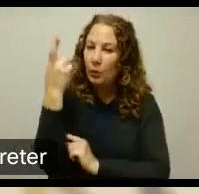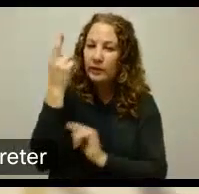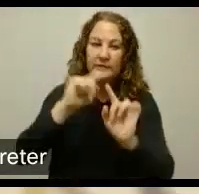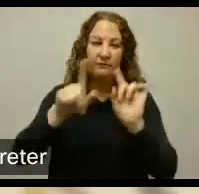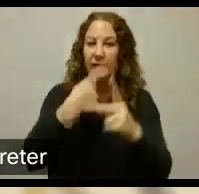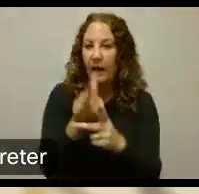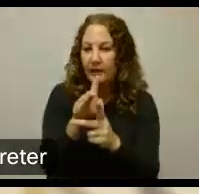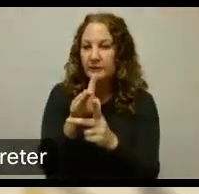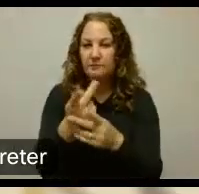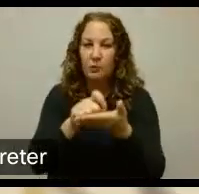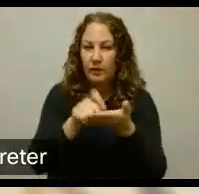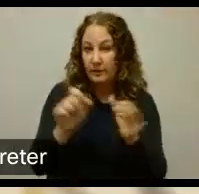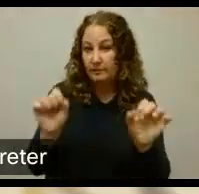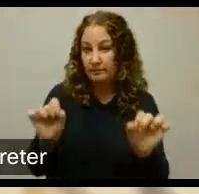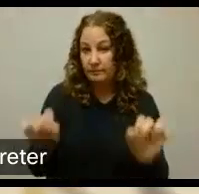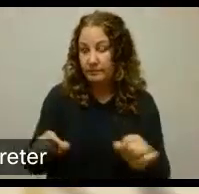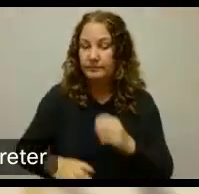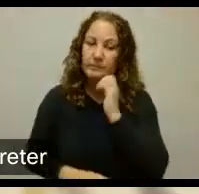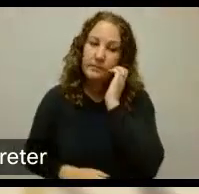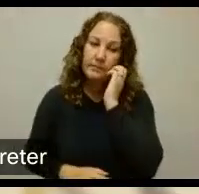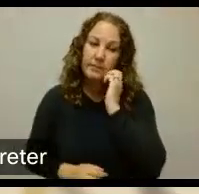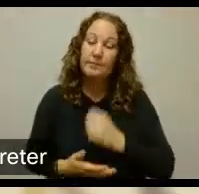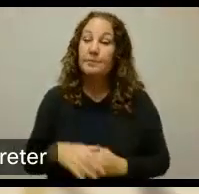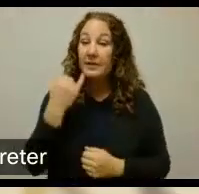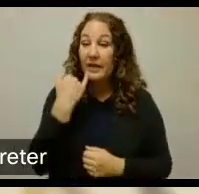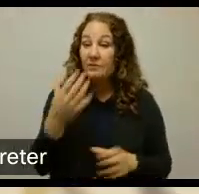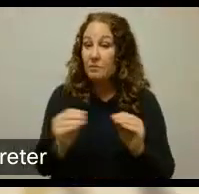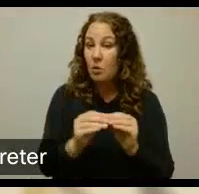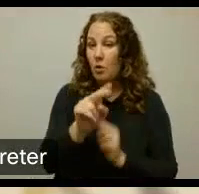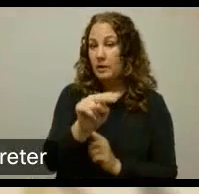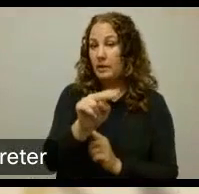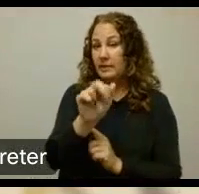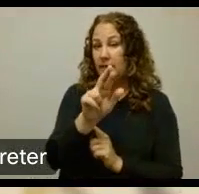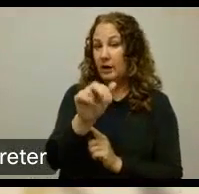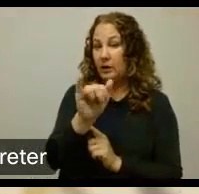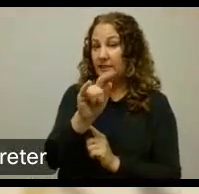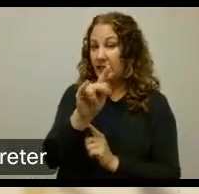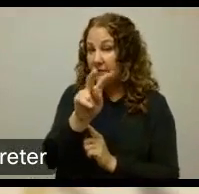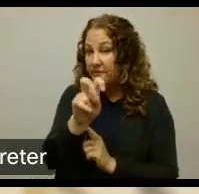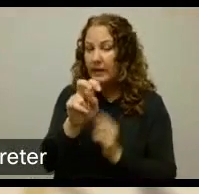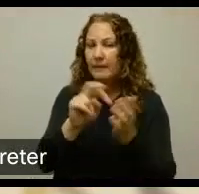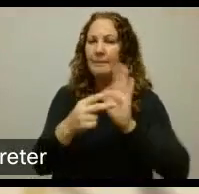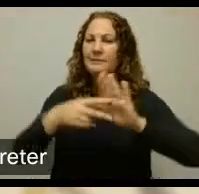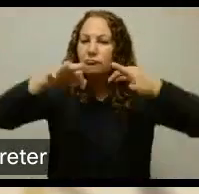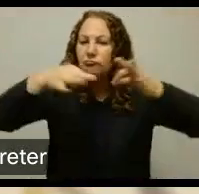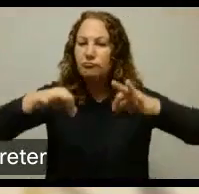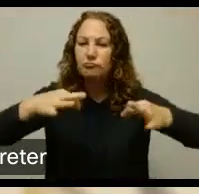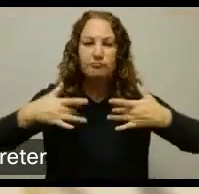that you might do. If you were to write something more narrative, where you were describing an event that